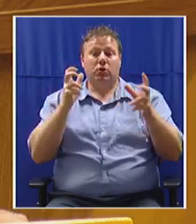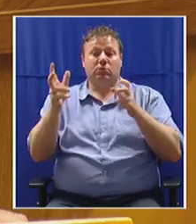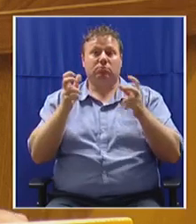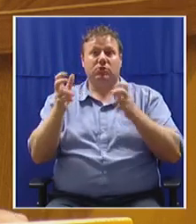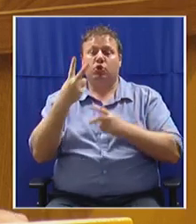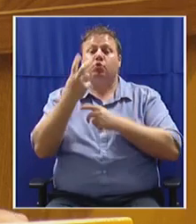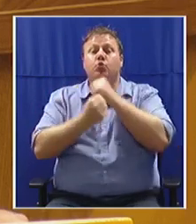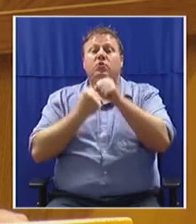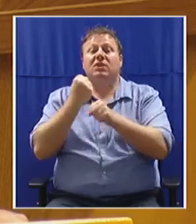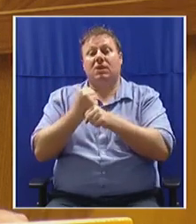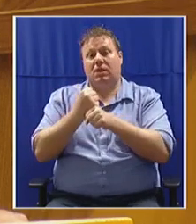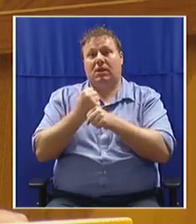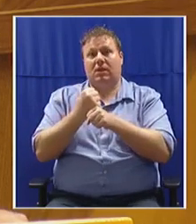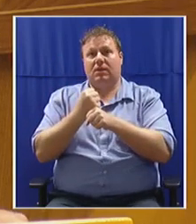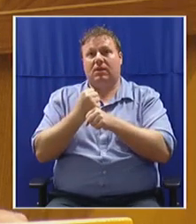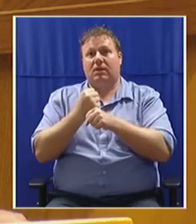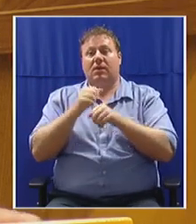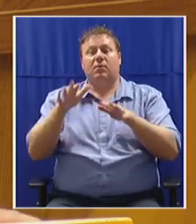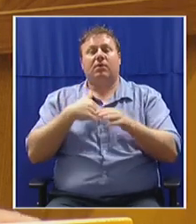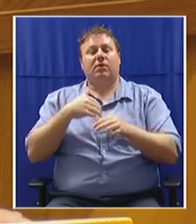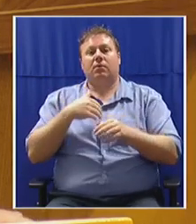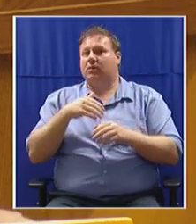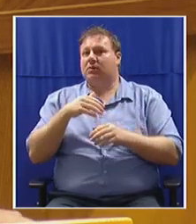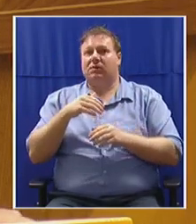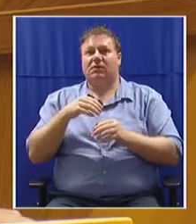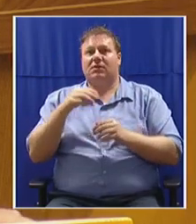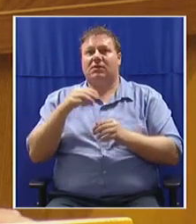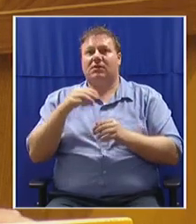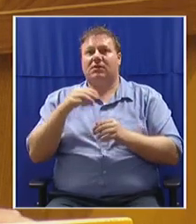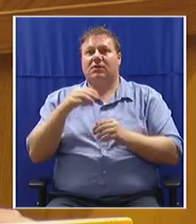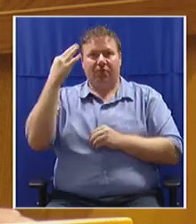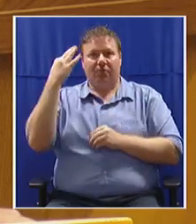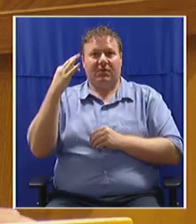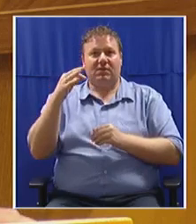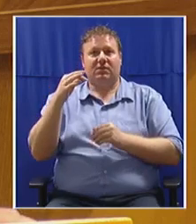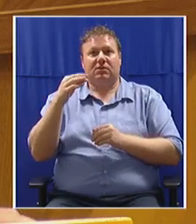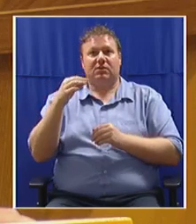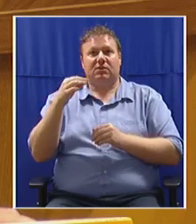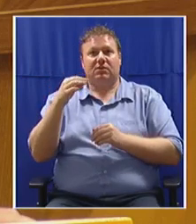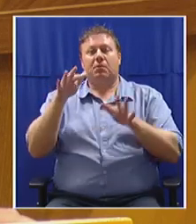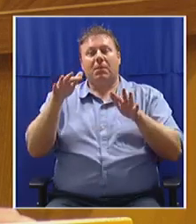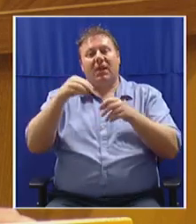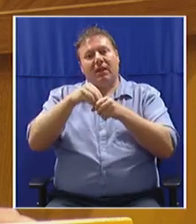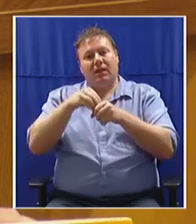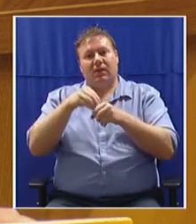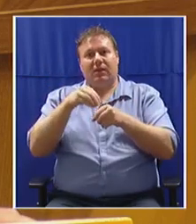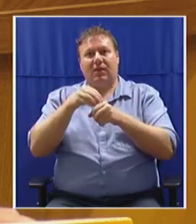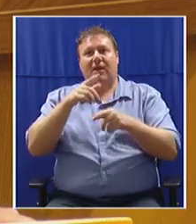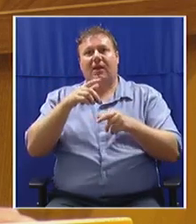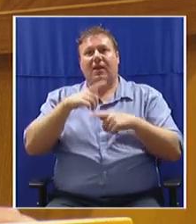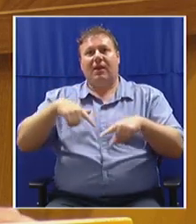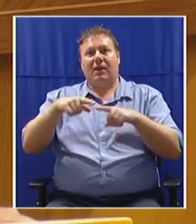2 years, many spoke scathingly about the role of state officials and politicians in land reform, describing them